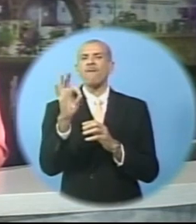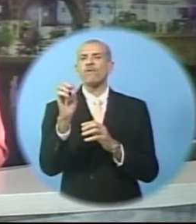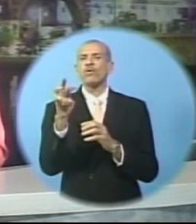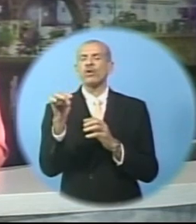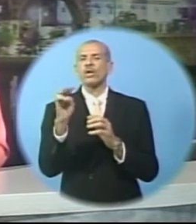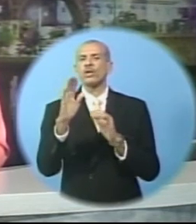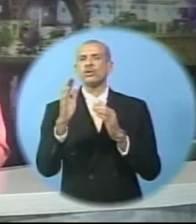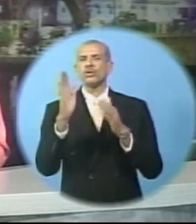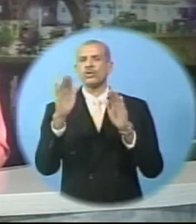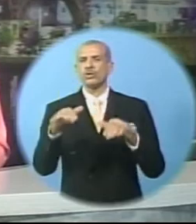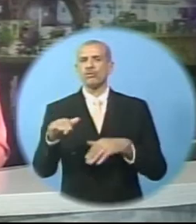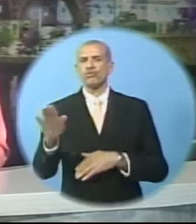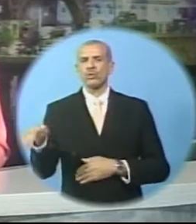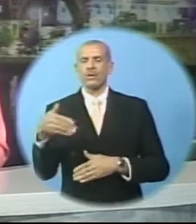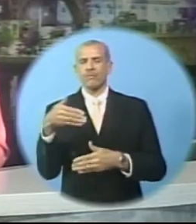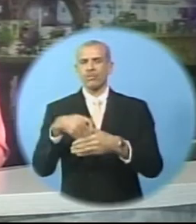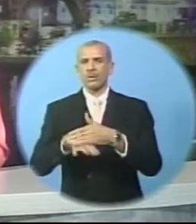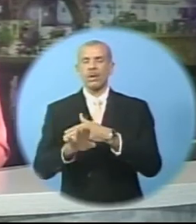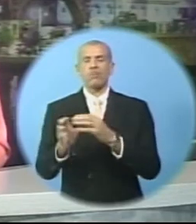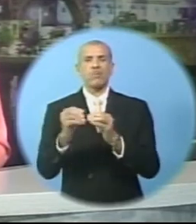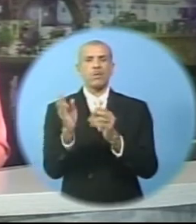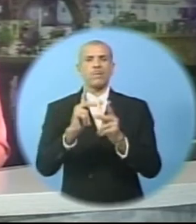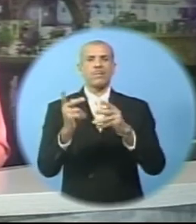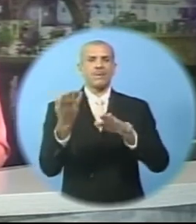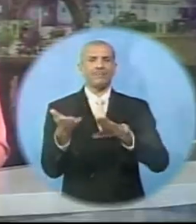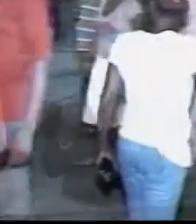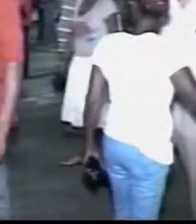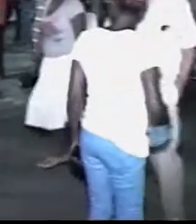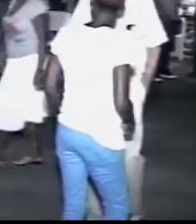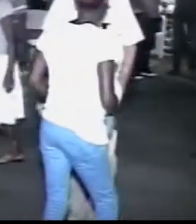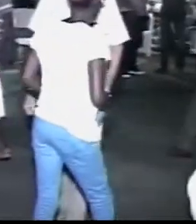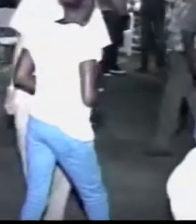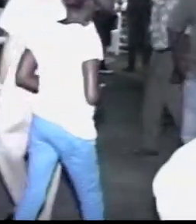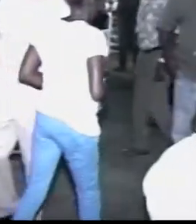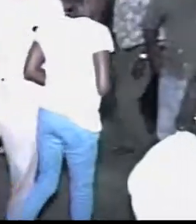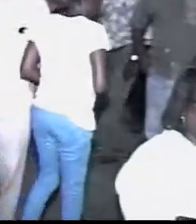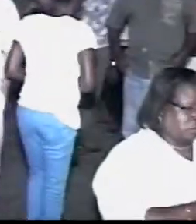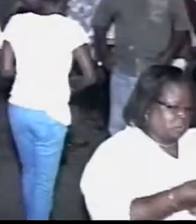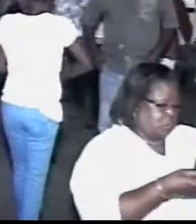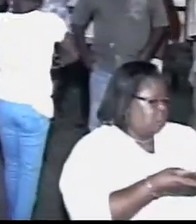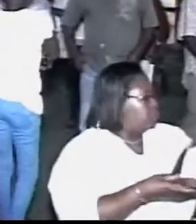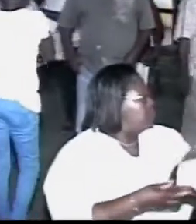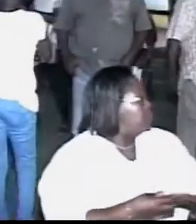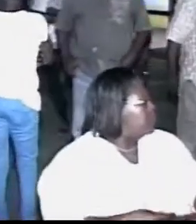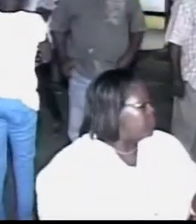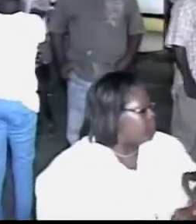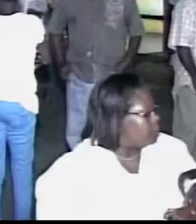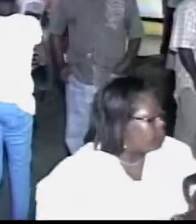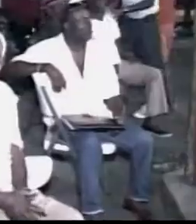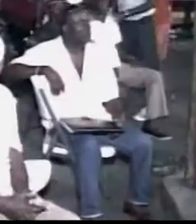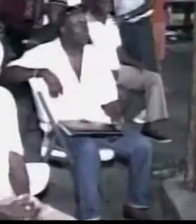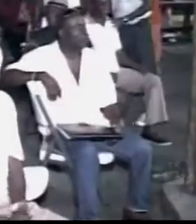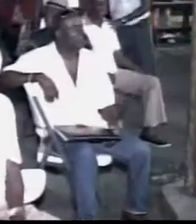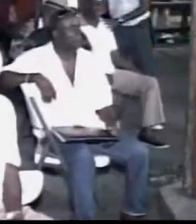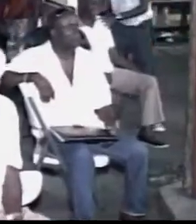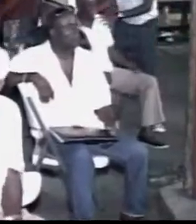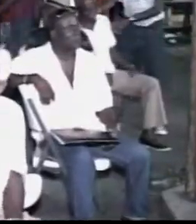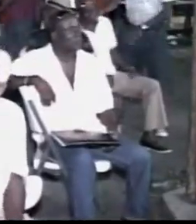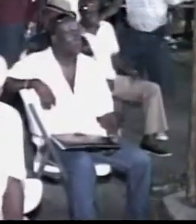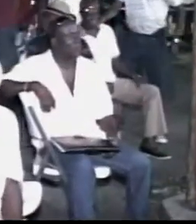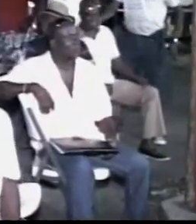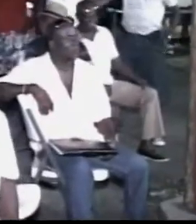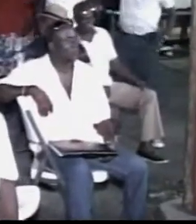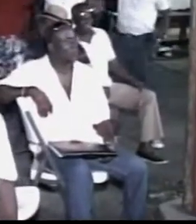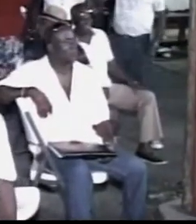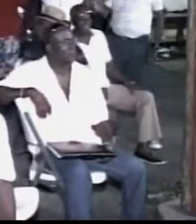being born, yet more people are dying. She was speaking during a BLP forum on the estimates at the party's Roebuck Street